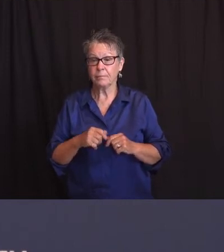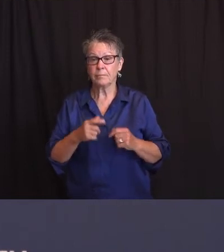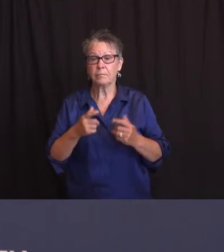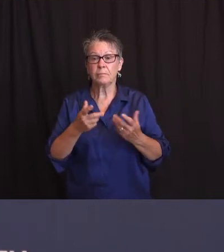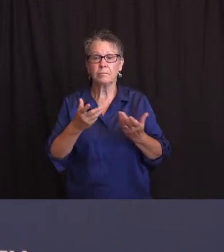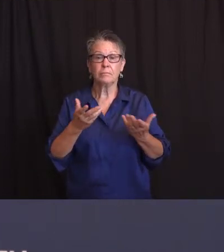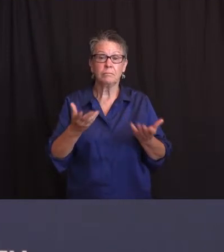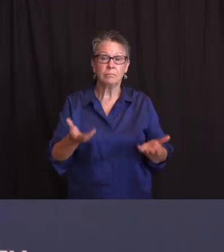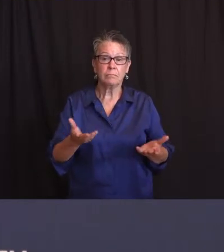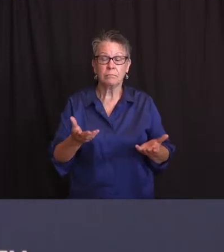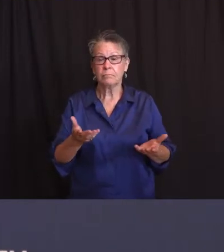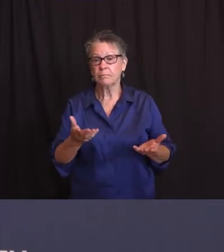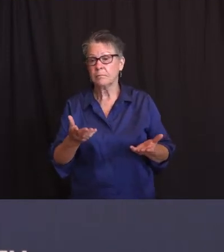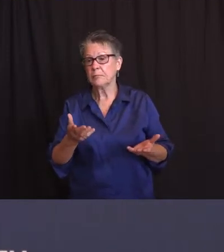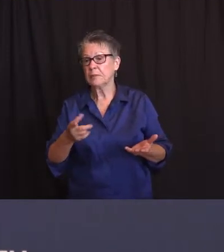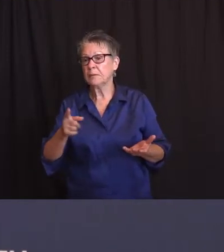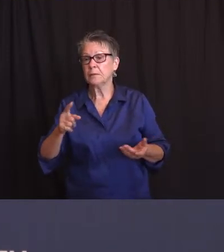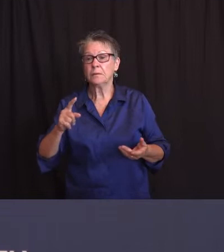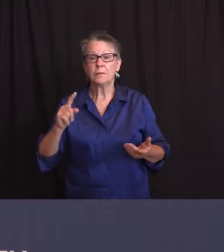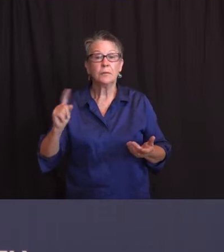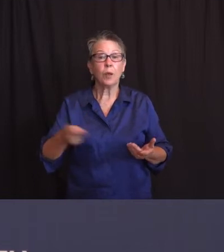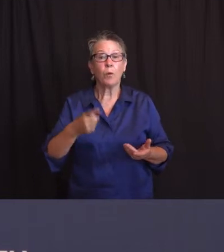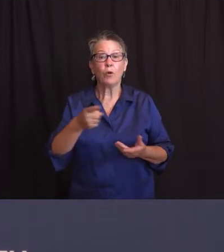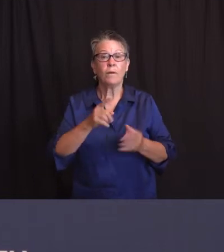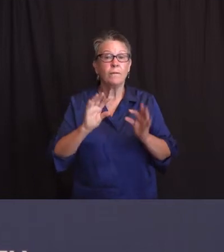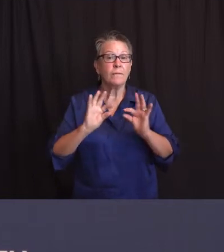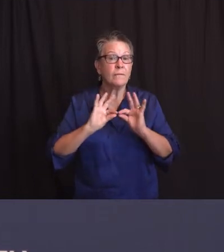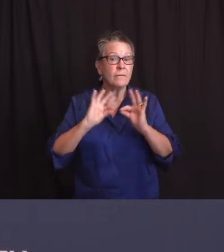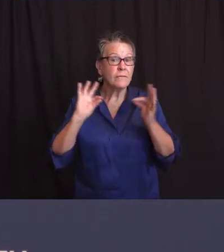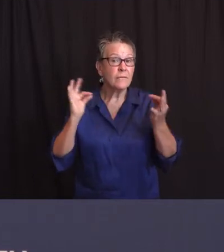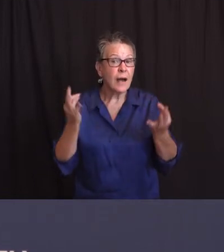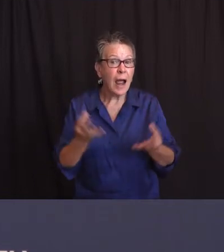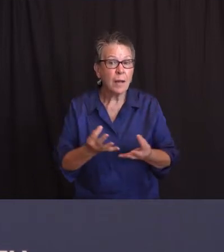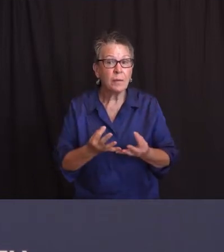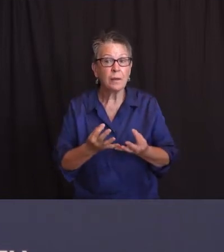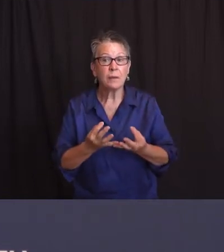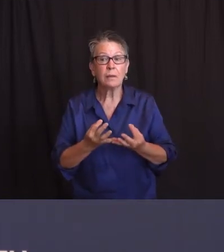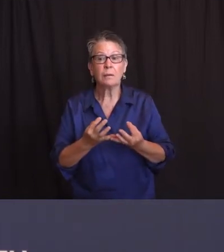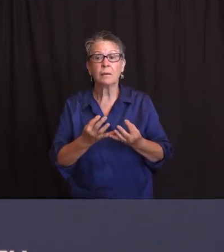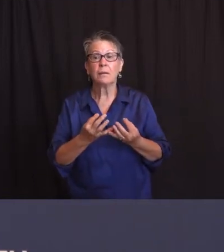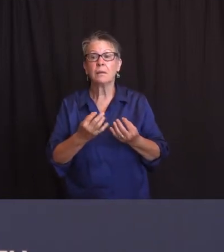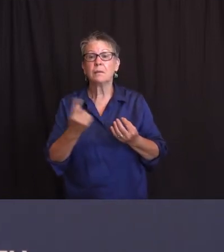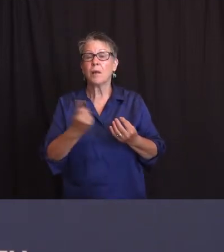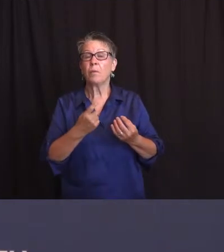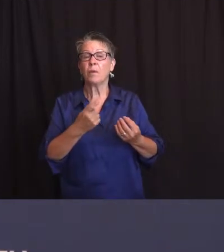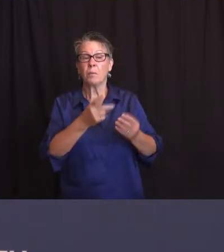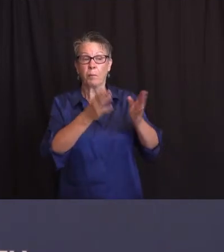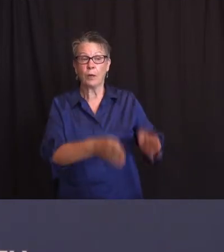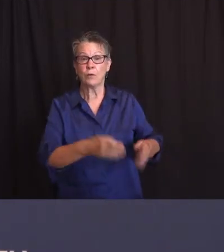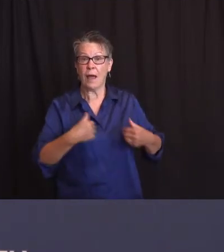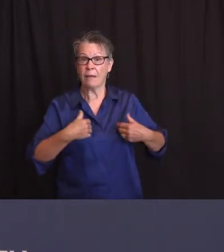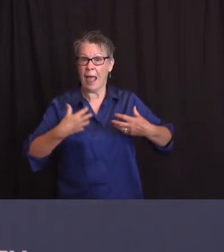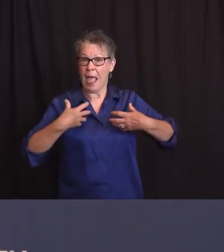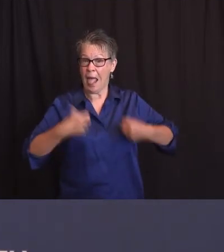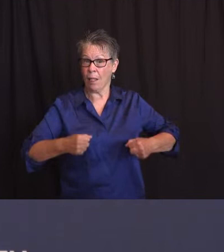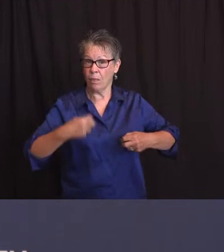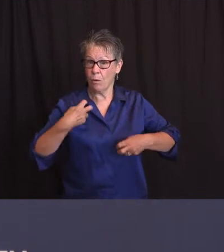your world or you're going to see somebody who's immunocompromised, that probably should be a blinking yellow light.